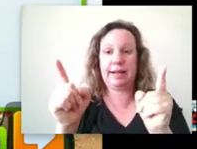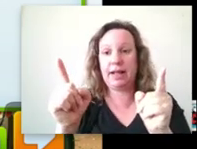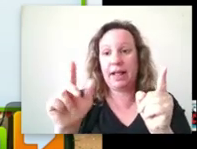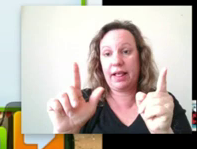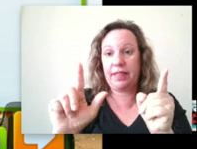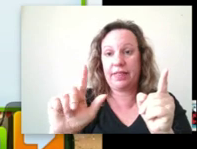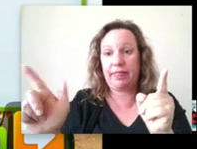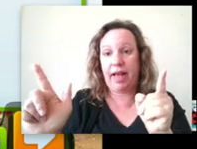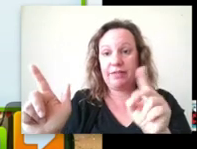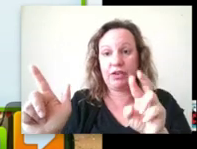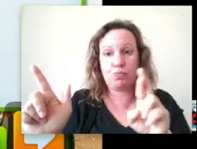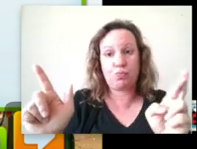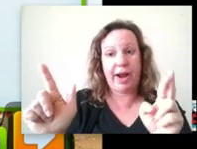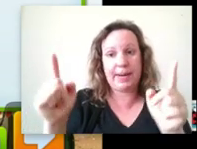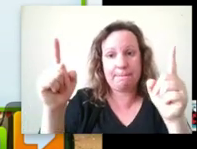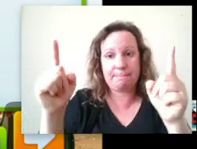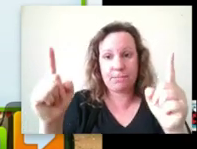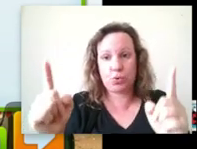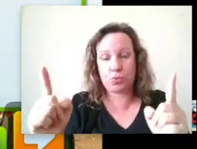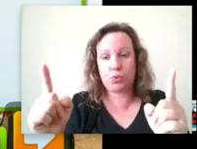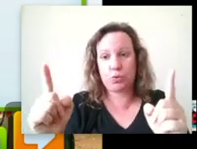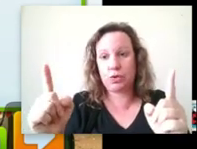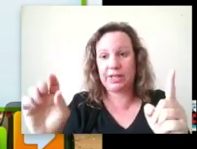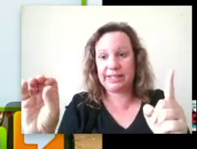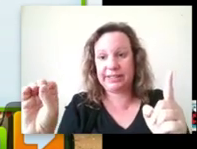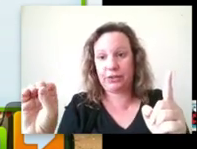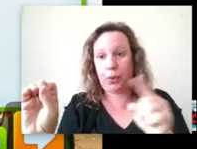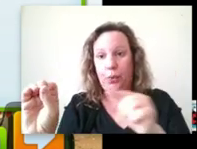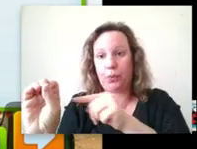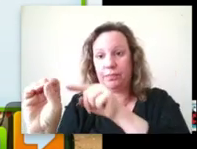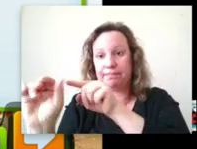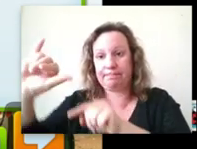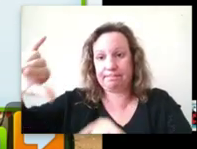of the paintbrush with the 0 mark on the ruler.